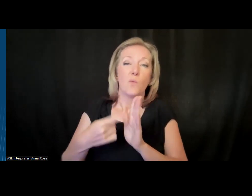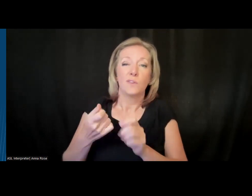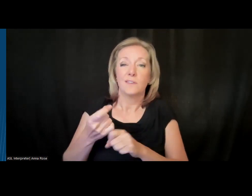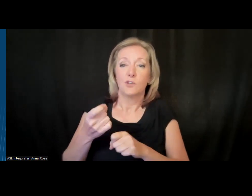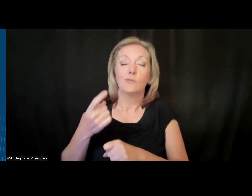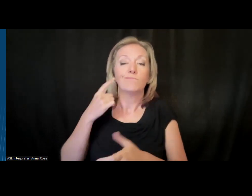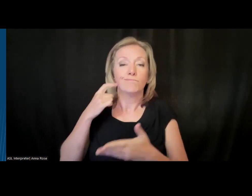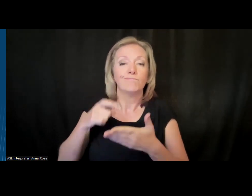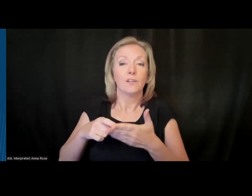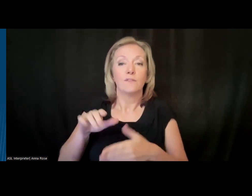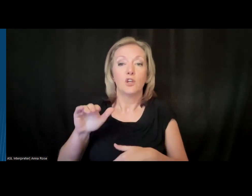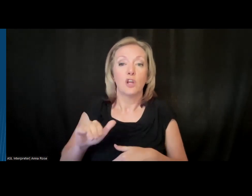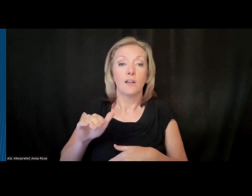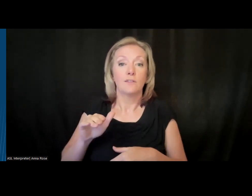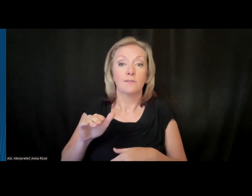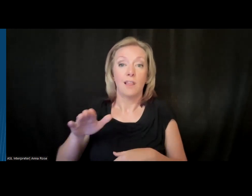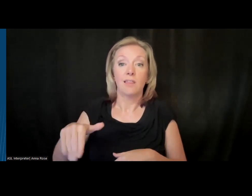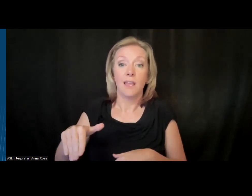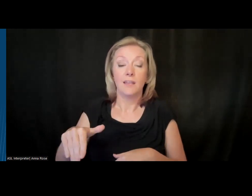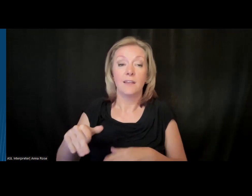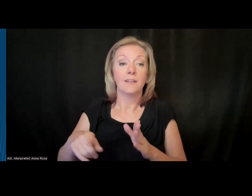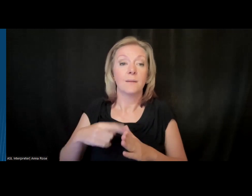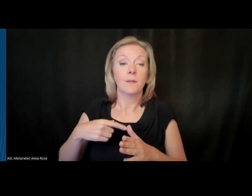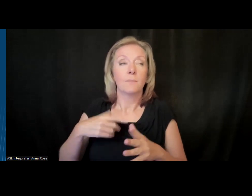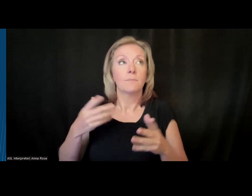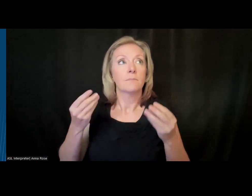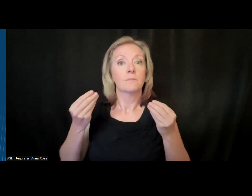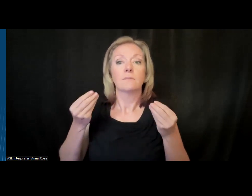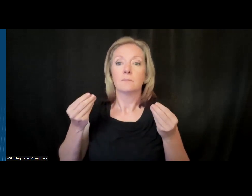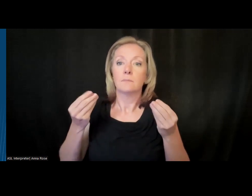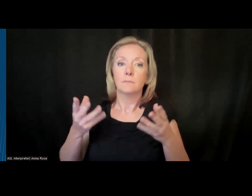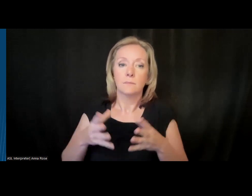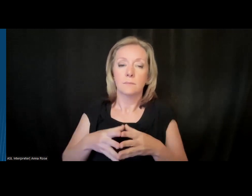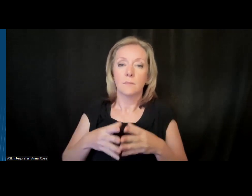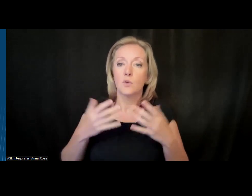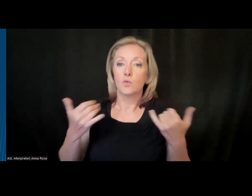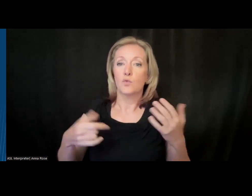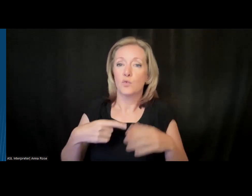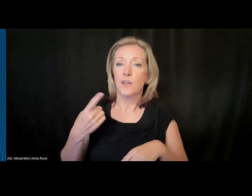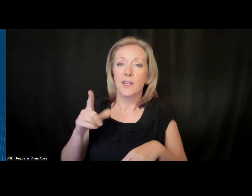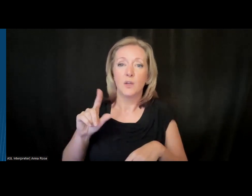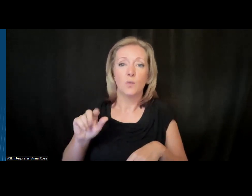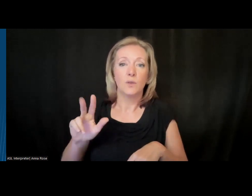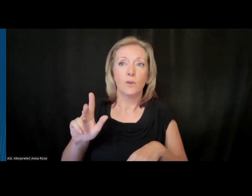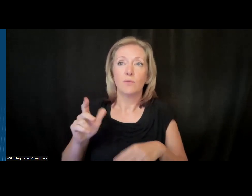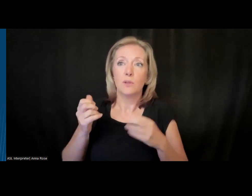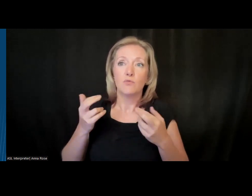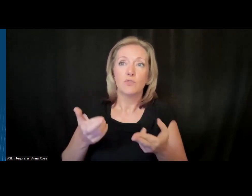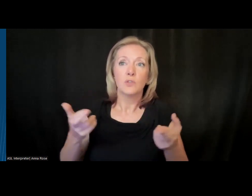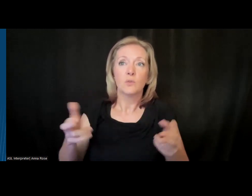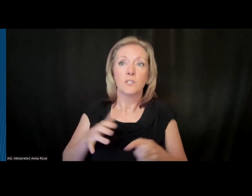honestly, there are days I put my head on my desk because I keep thinking in this day of age, we have so many